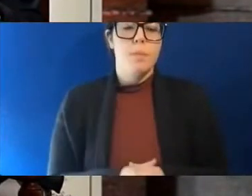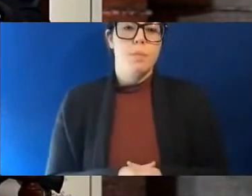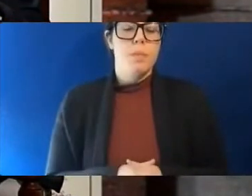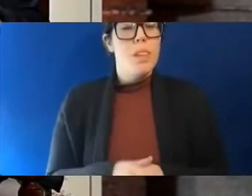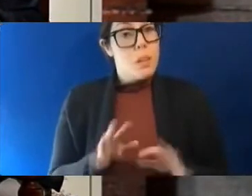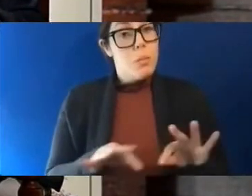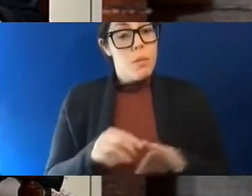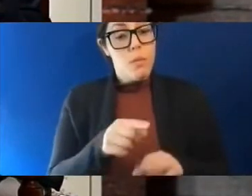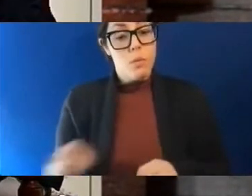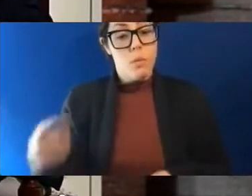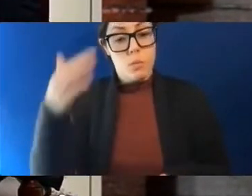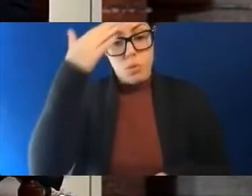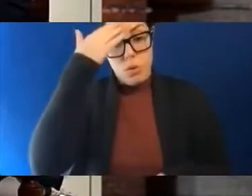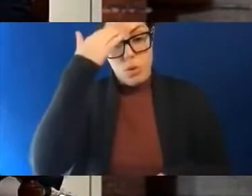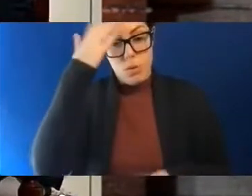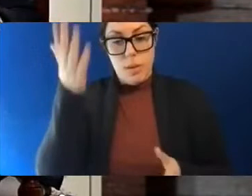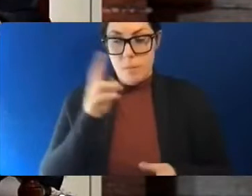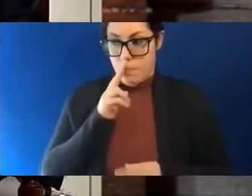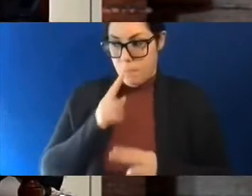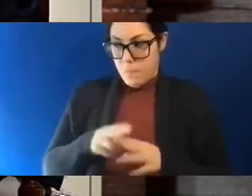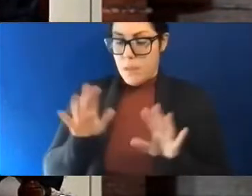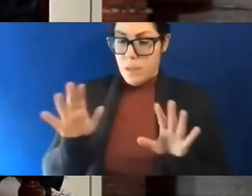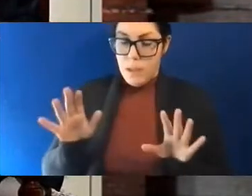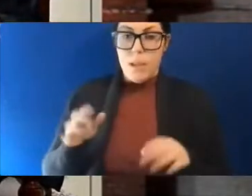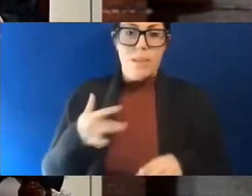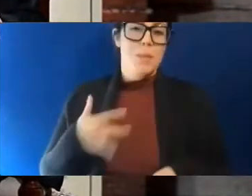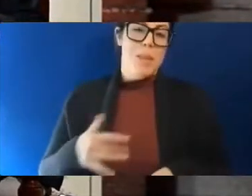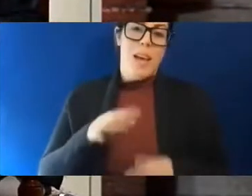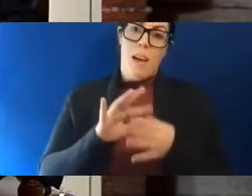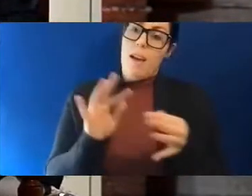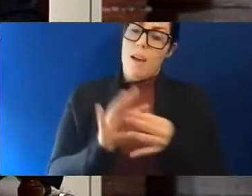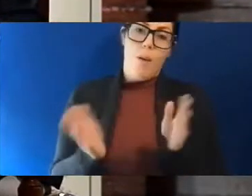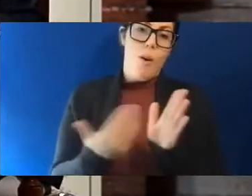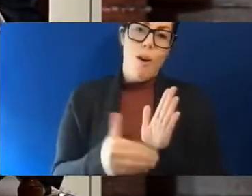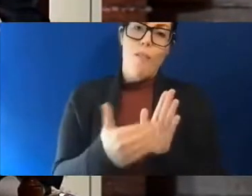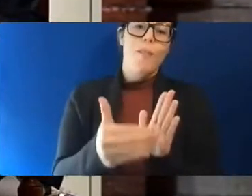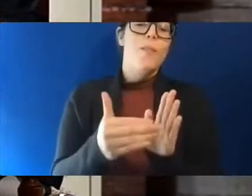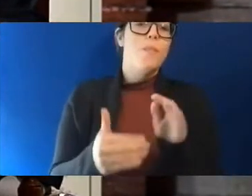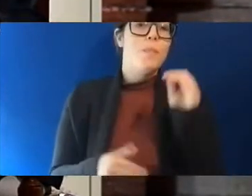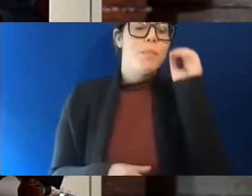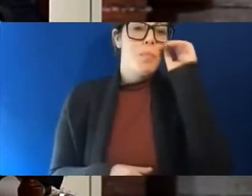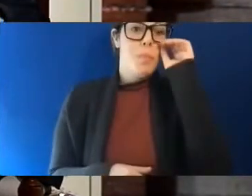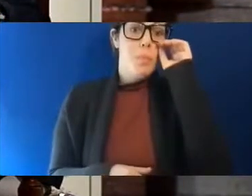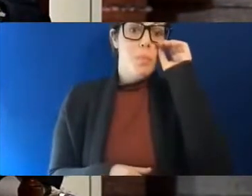know, and I say this in my brief comments as you take,